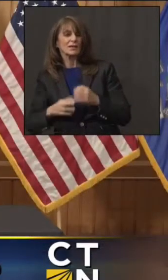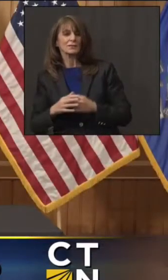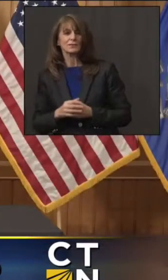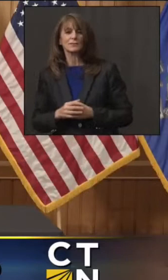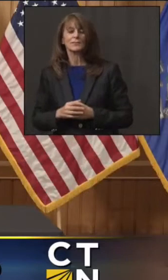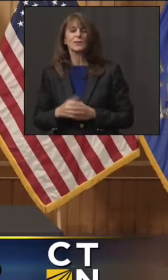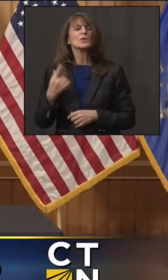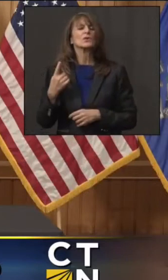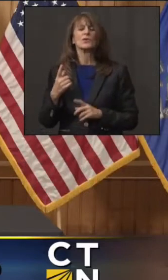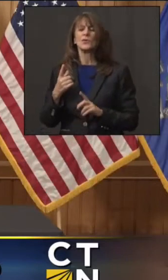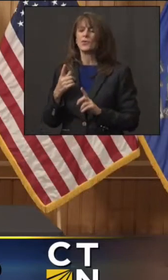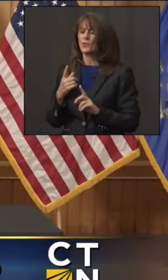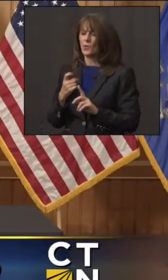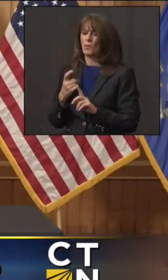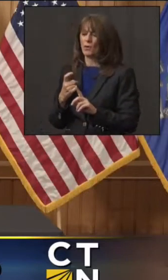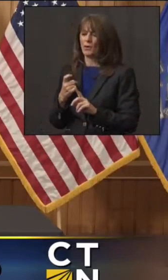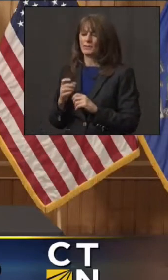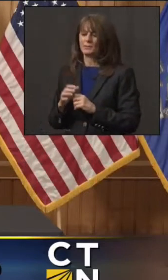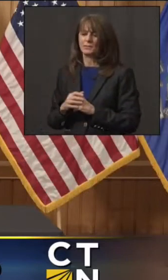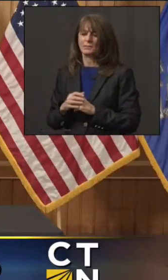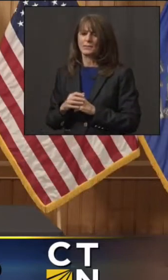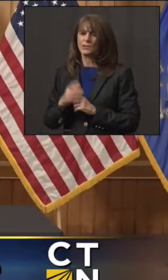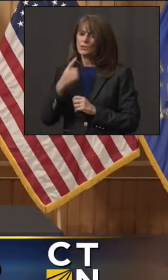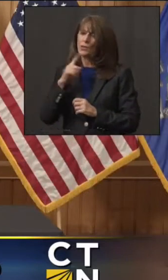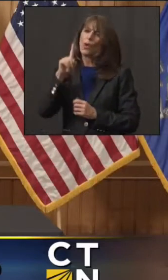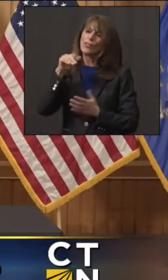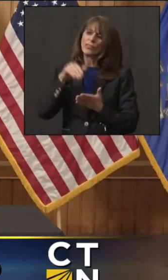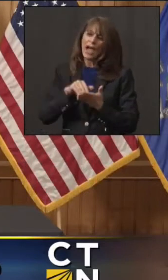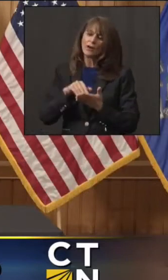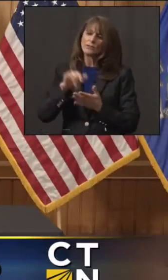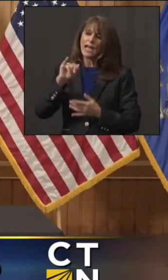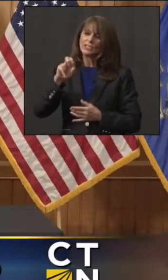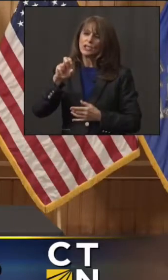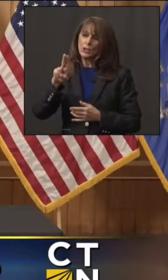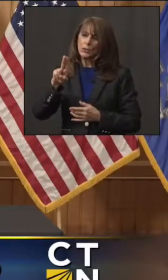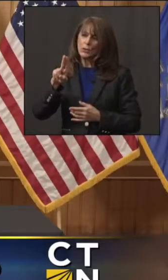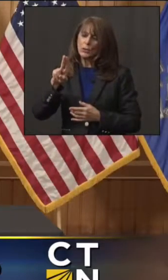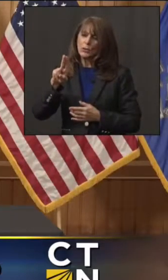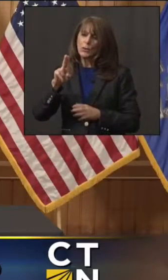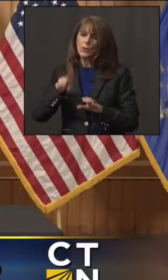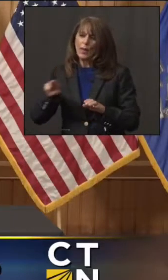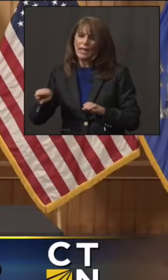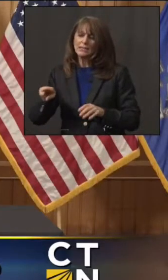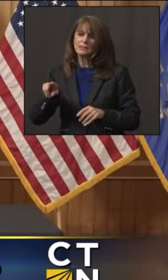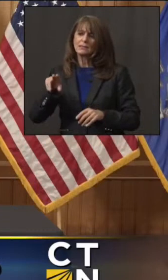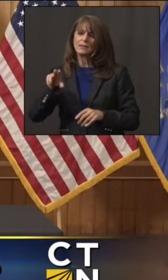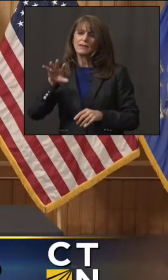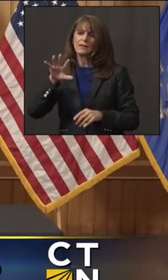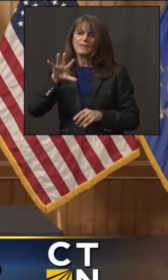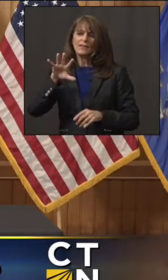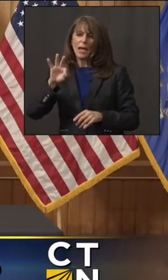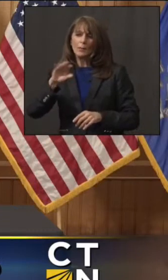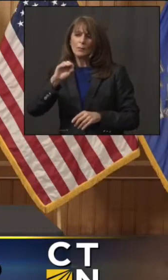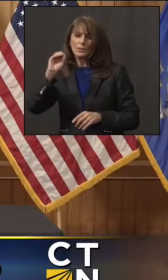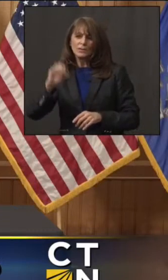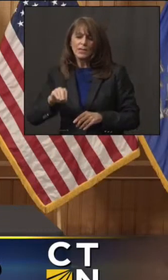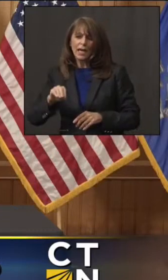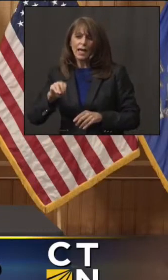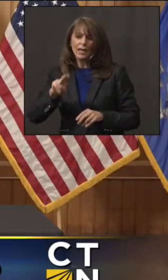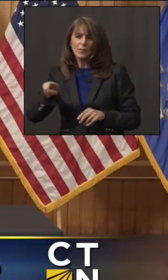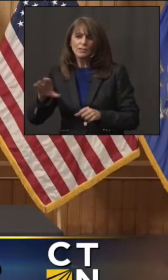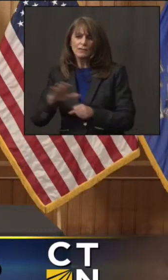you said that of the 1,000 ICU beds, 59% were occupied. What percentage of